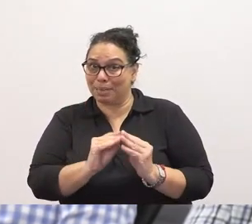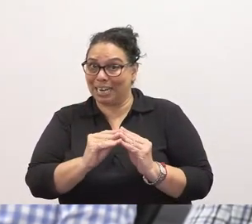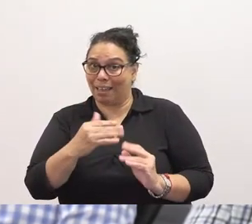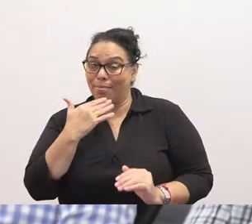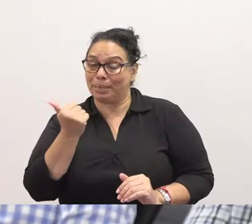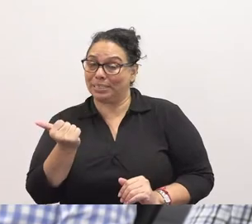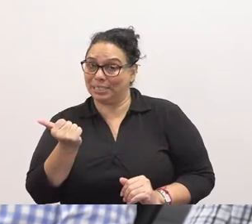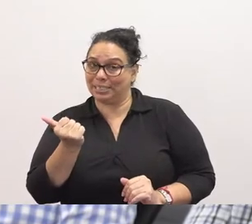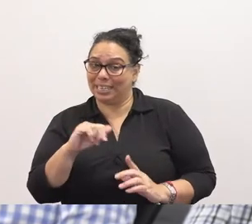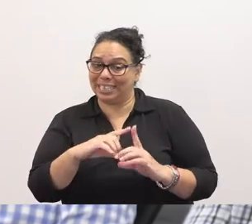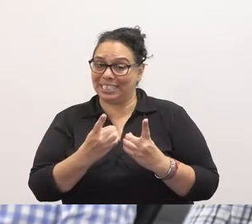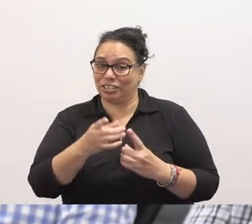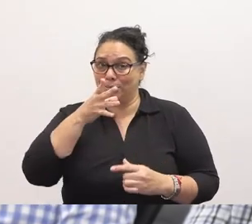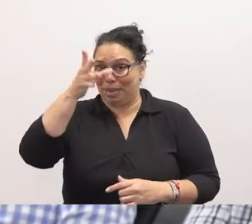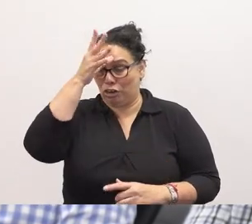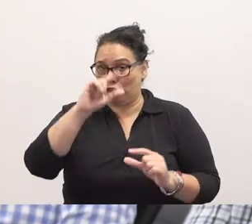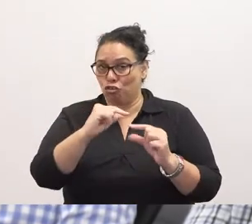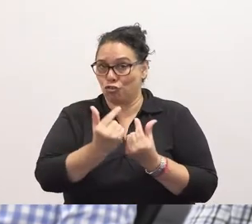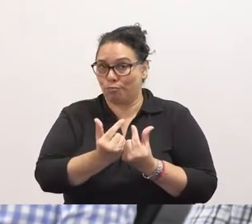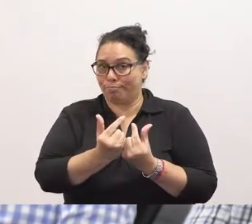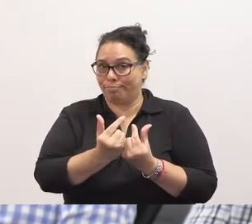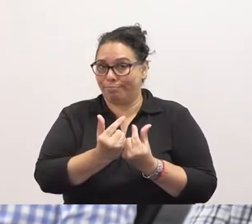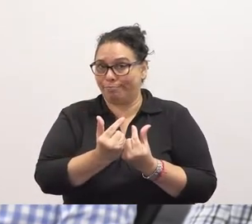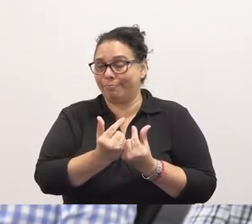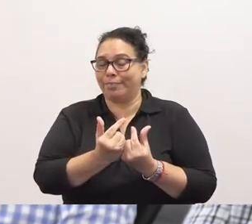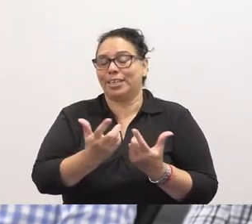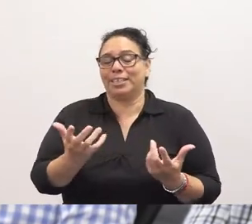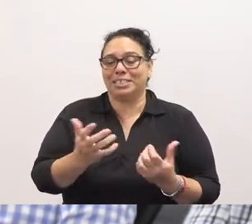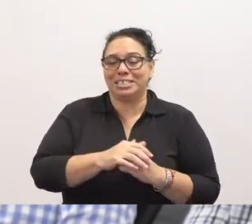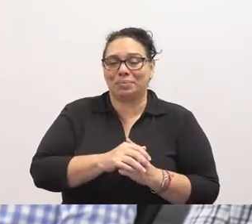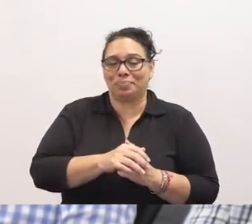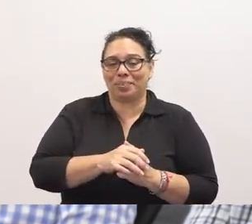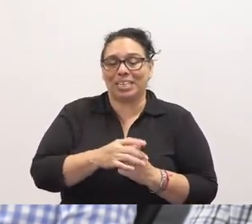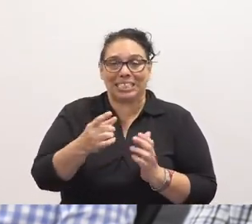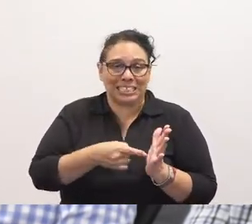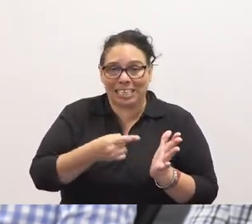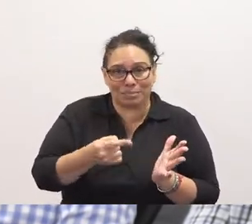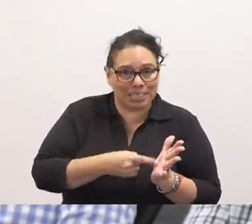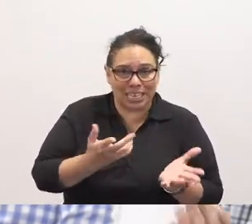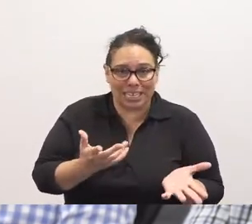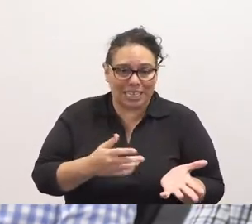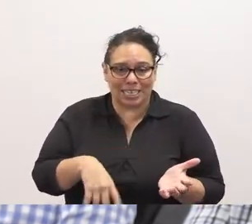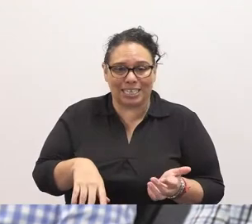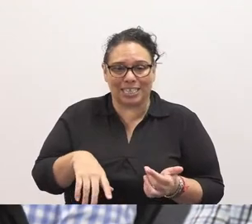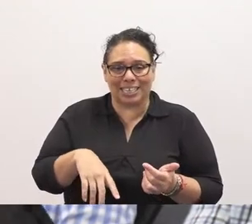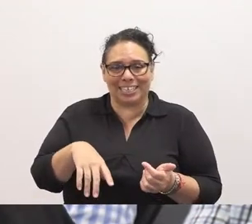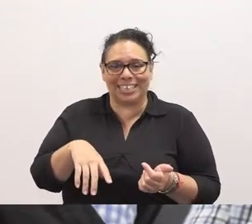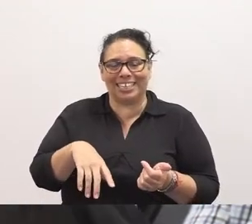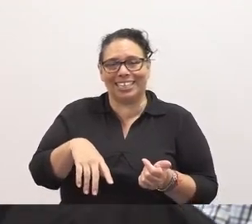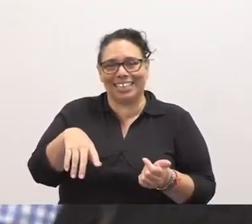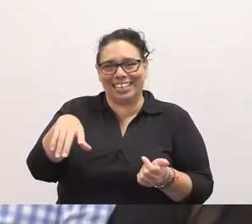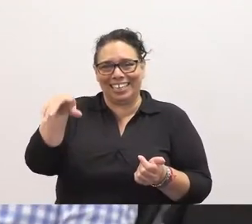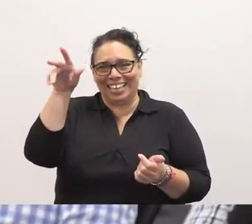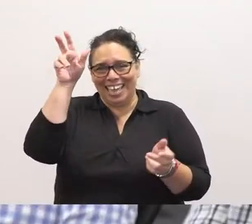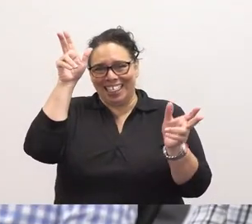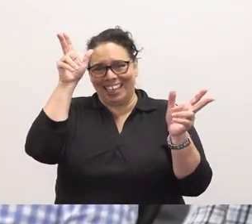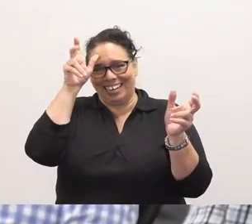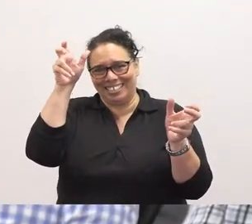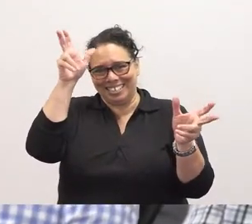best district parent group in town. So. Sometimes there's deviled eggs. I'm just saying.